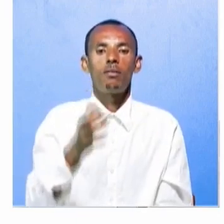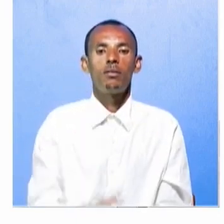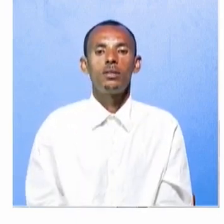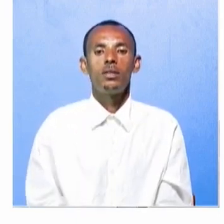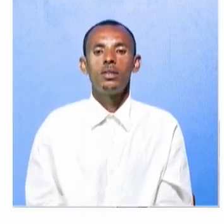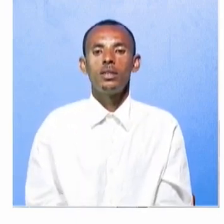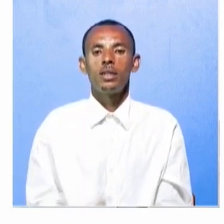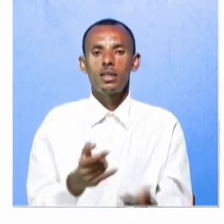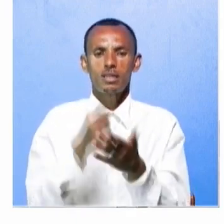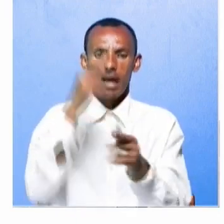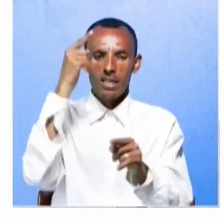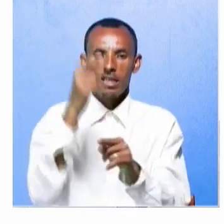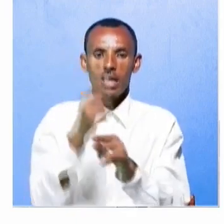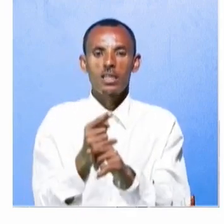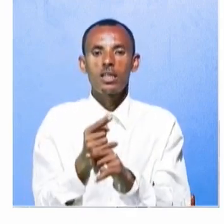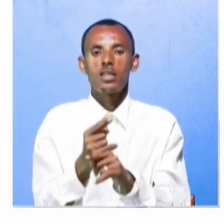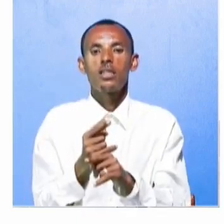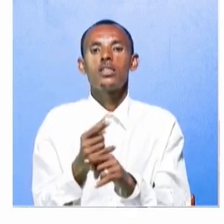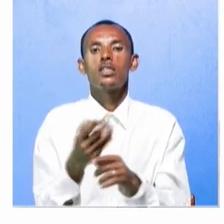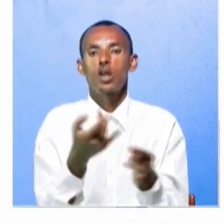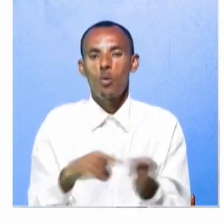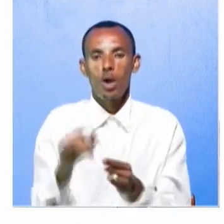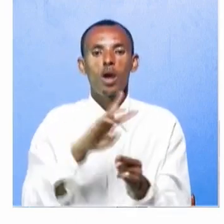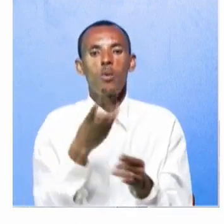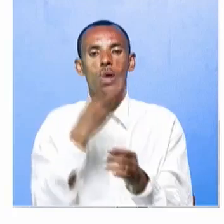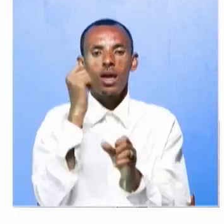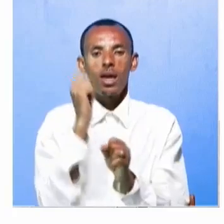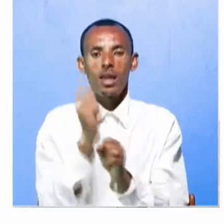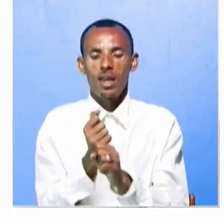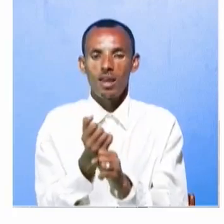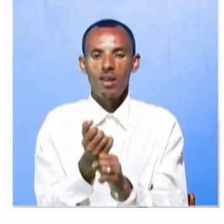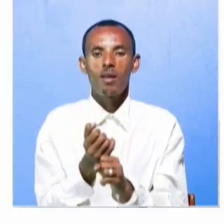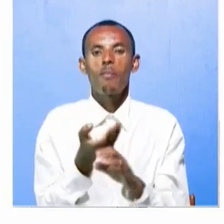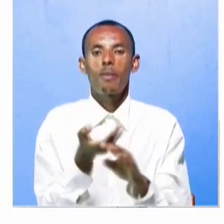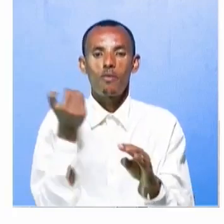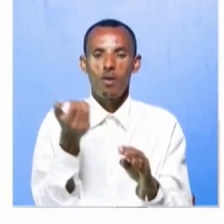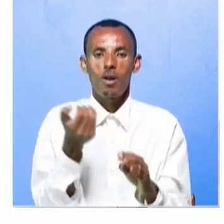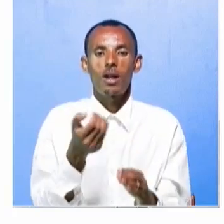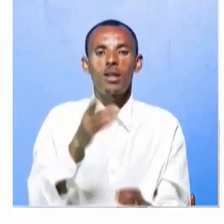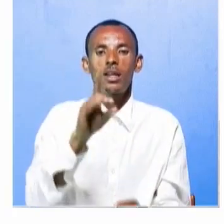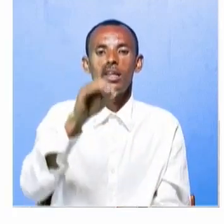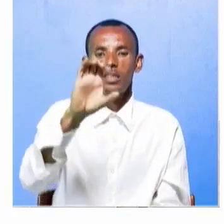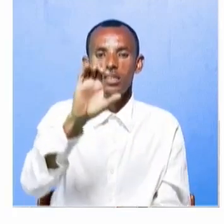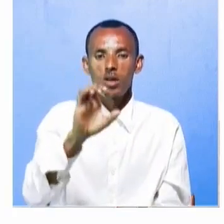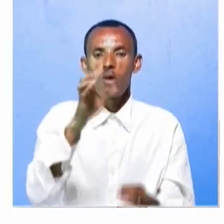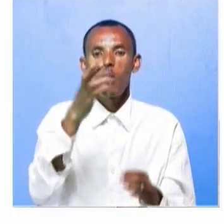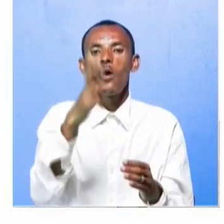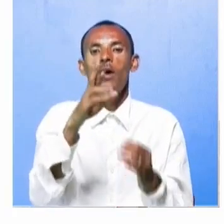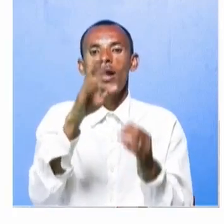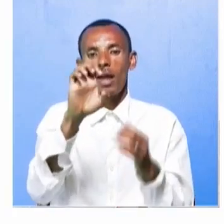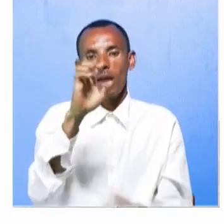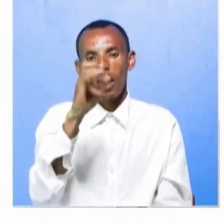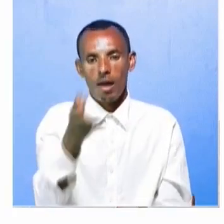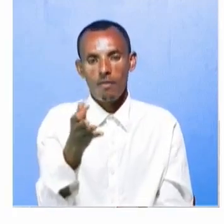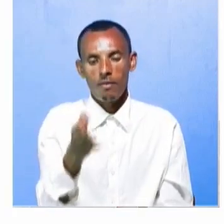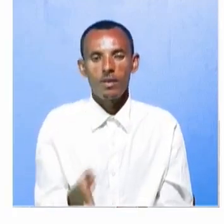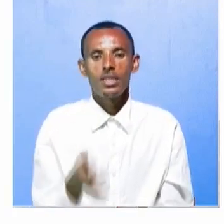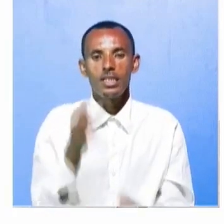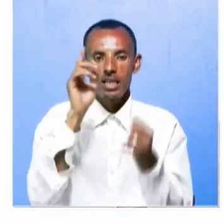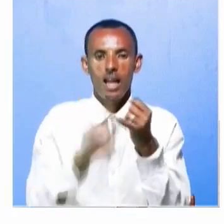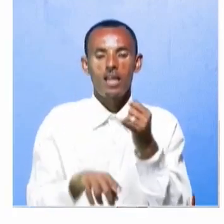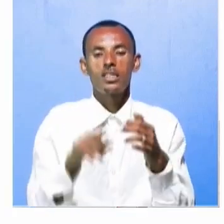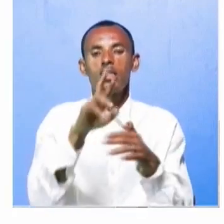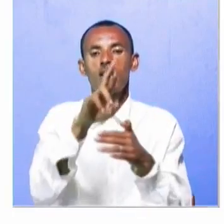It's exactly the way we did before. BC over EF. And the last